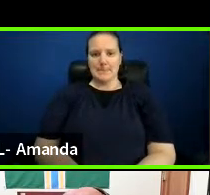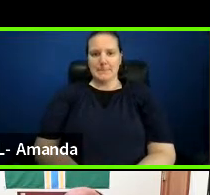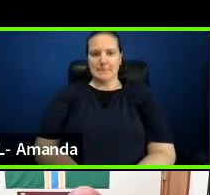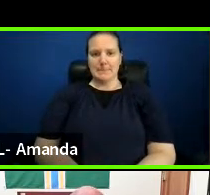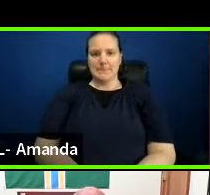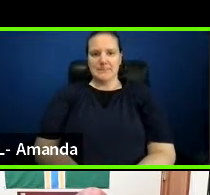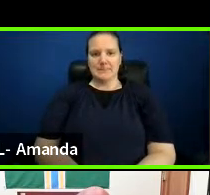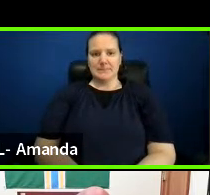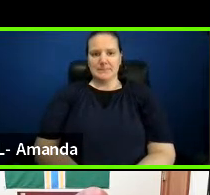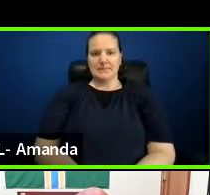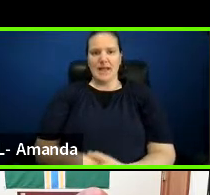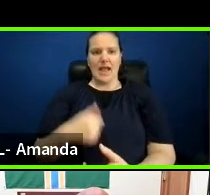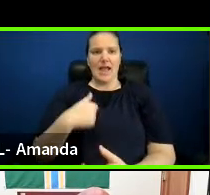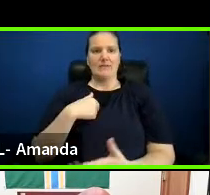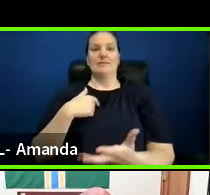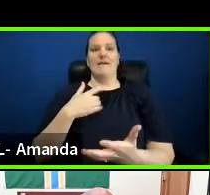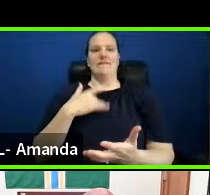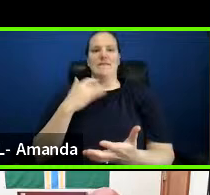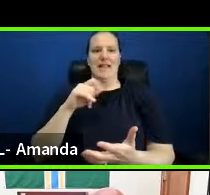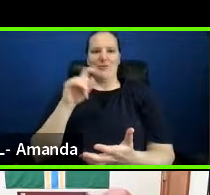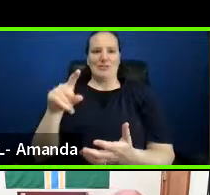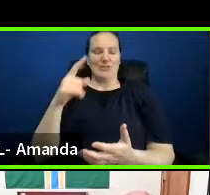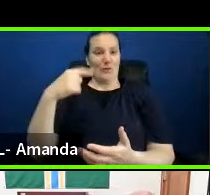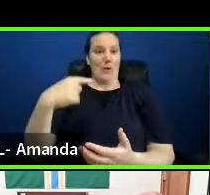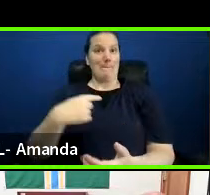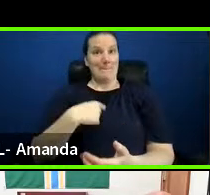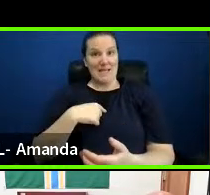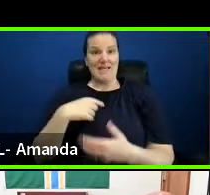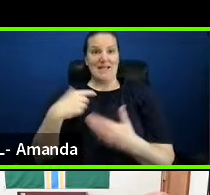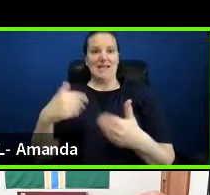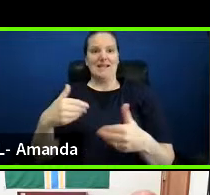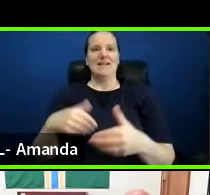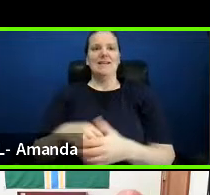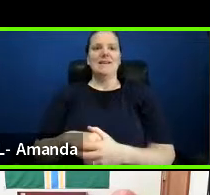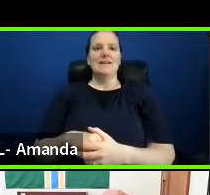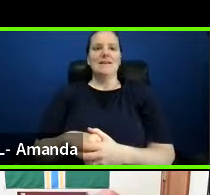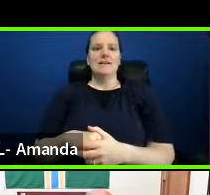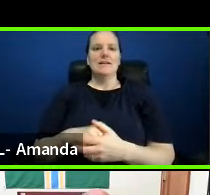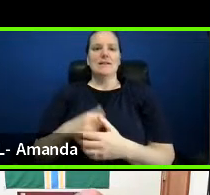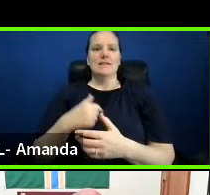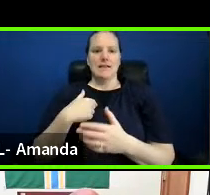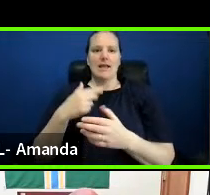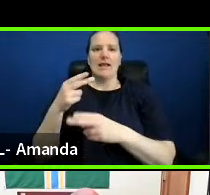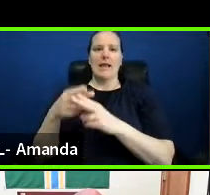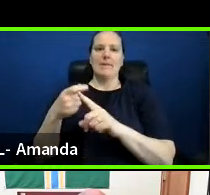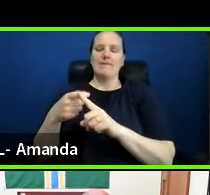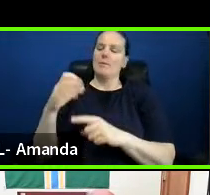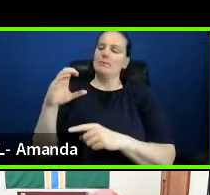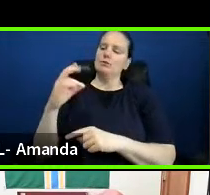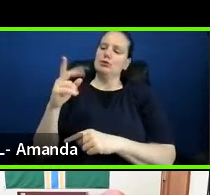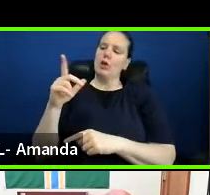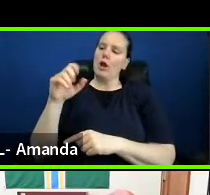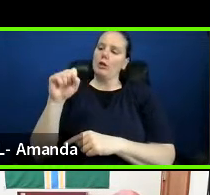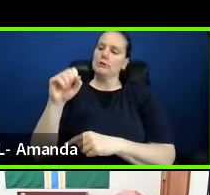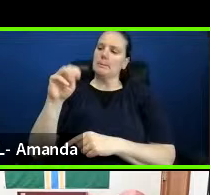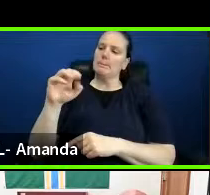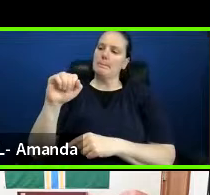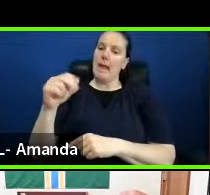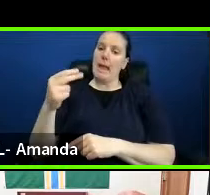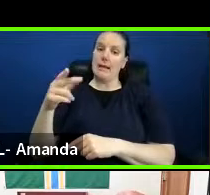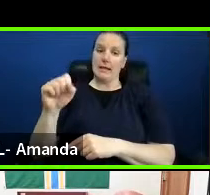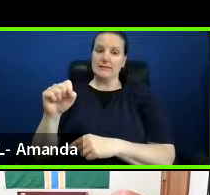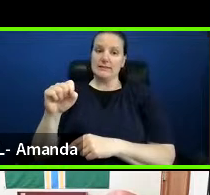I guess I'm up. I feel like this question was written for me. I was named after Charles Mingus, who was a